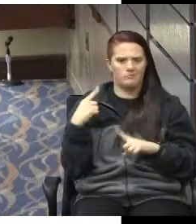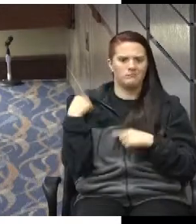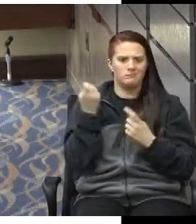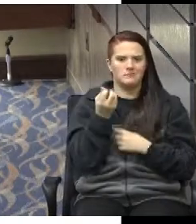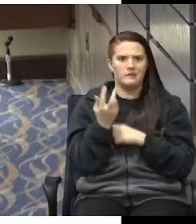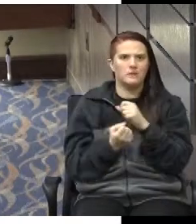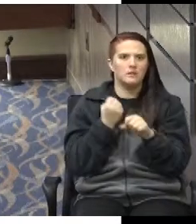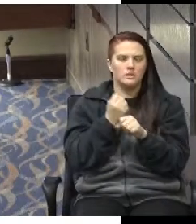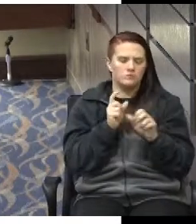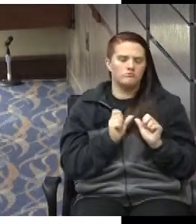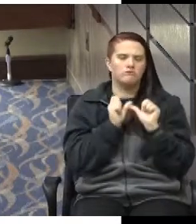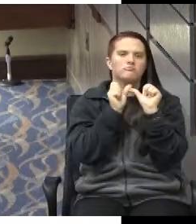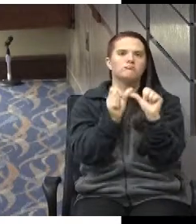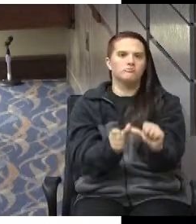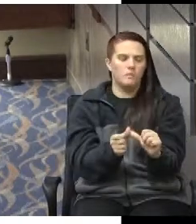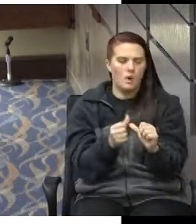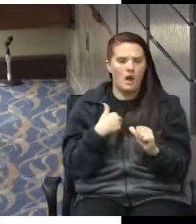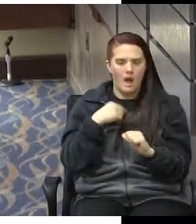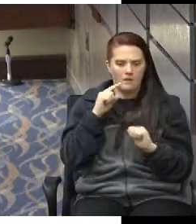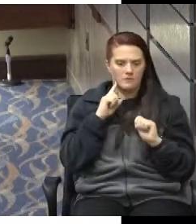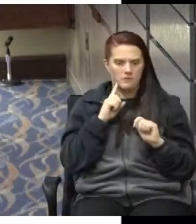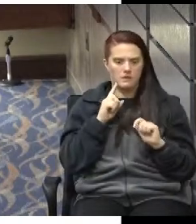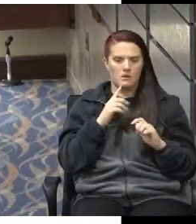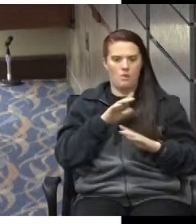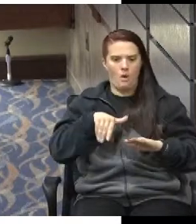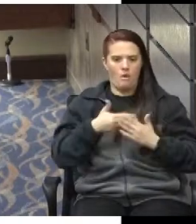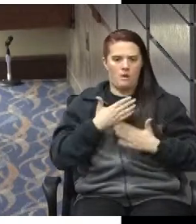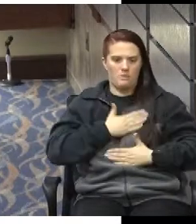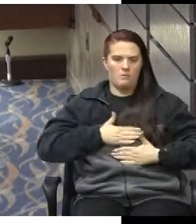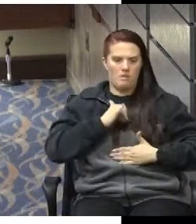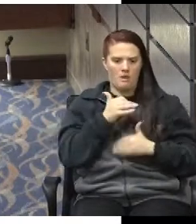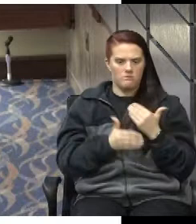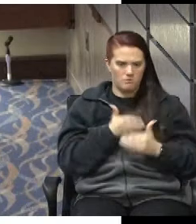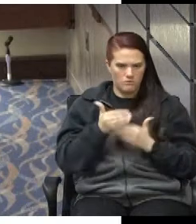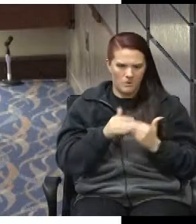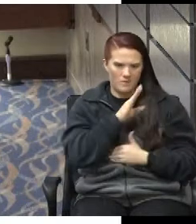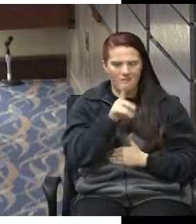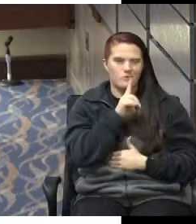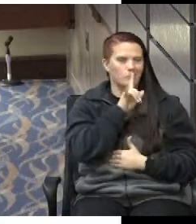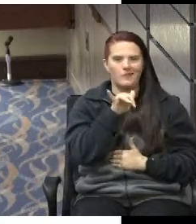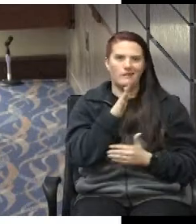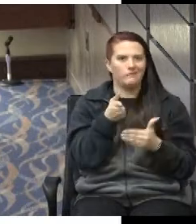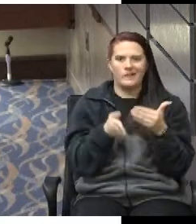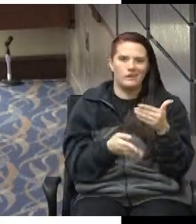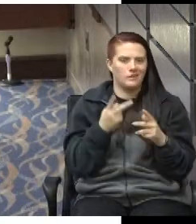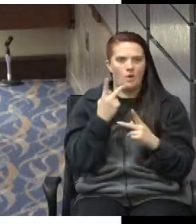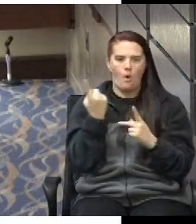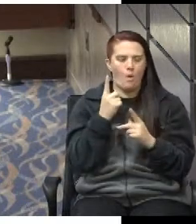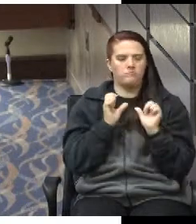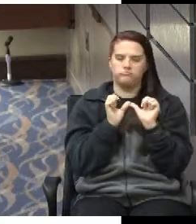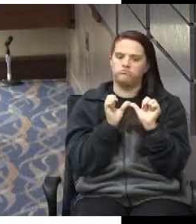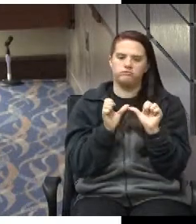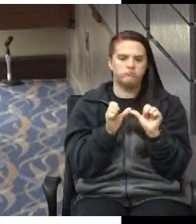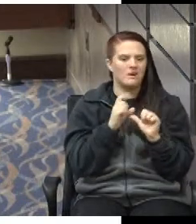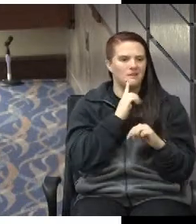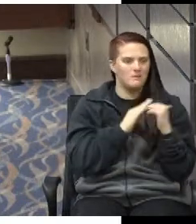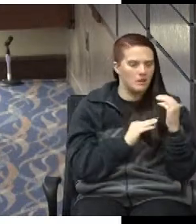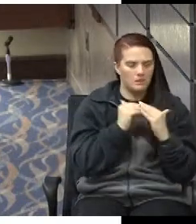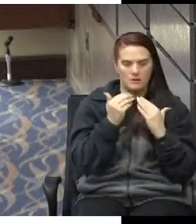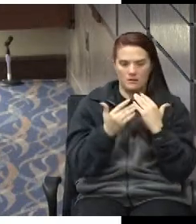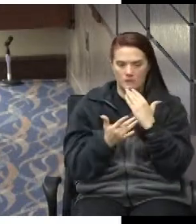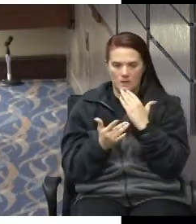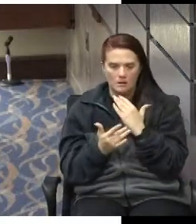years. You continue to do that. I think as you all can appreciate, that's a process. You're never really finished. It's not really about buildings, equipment,